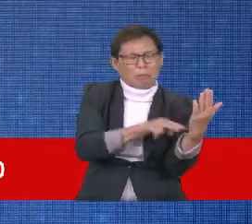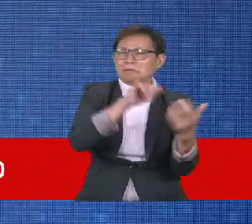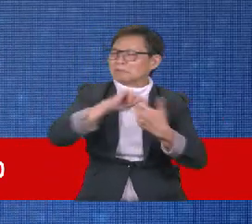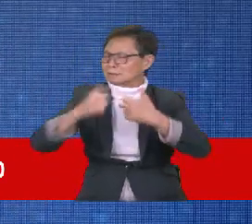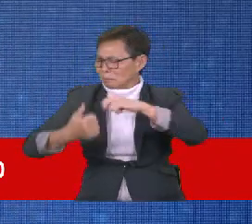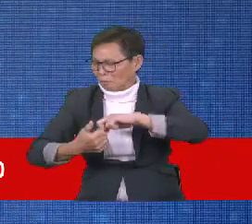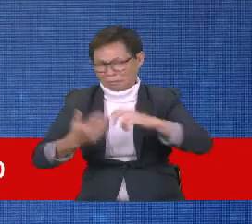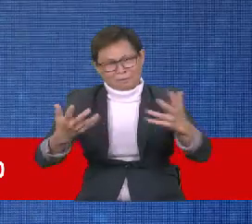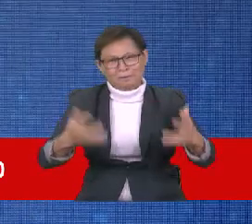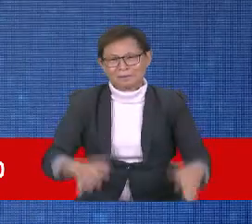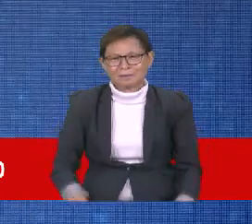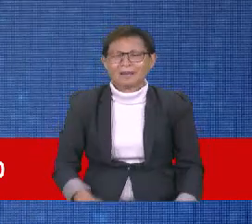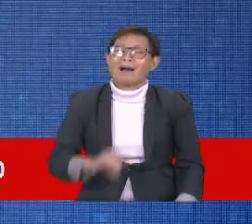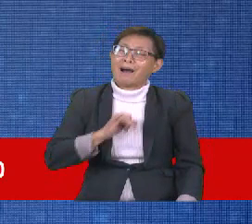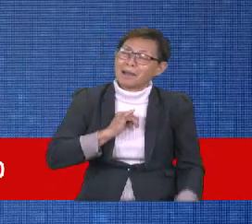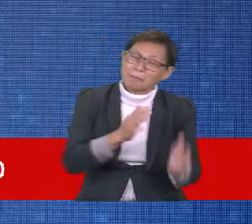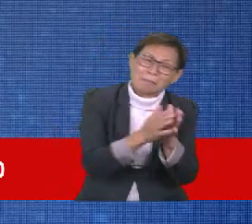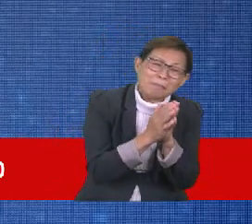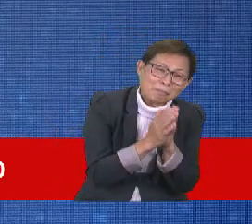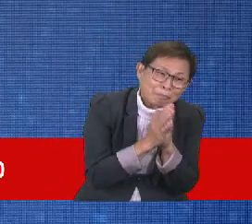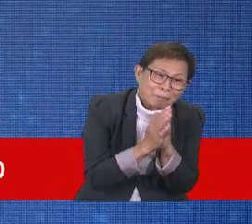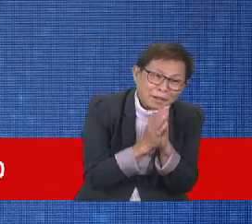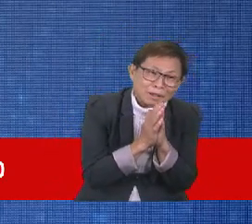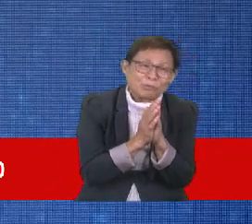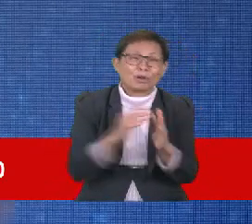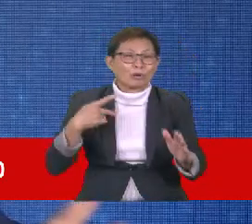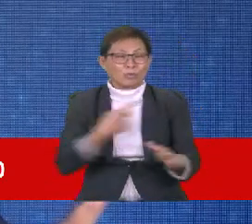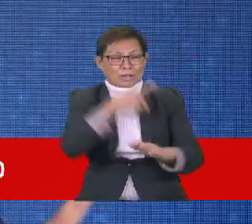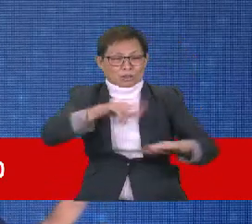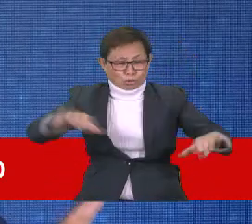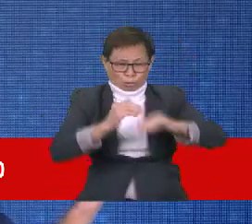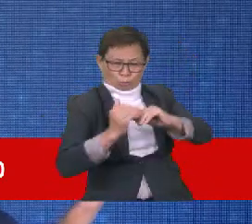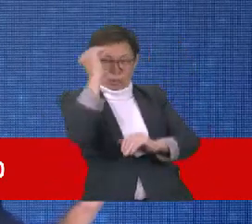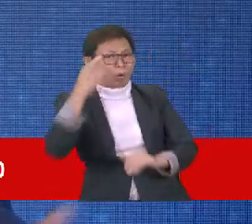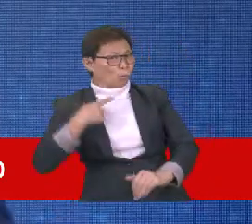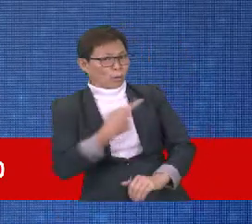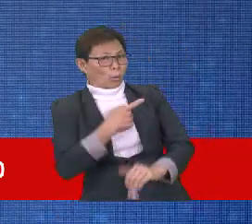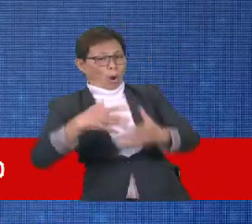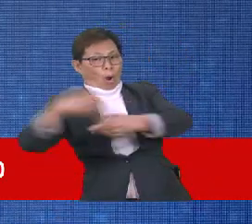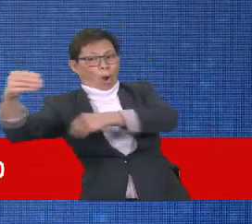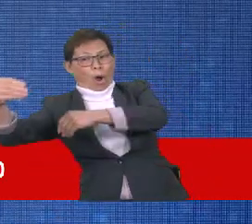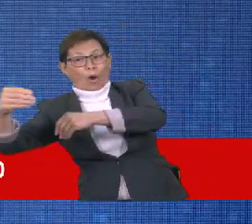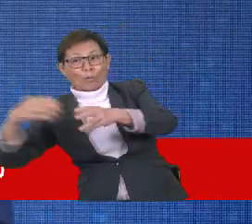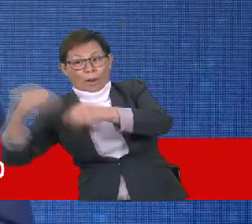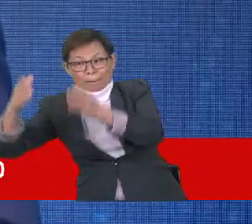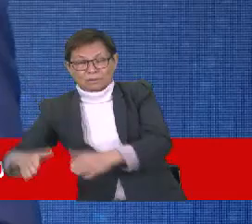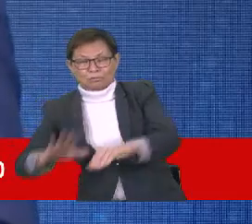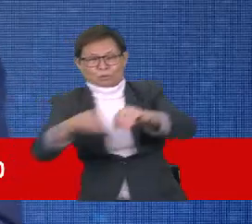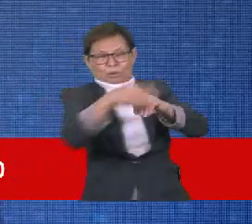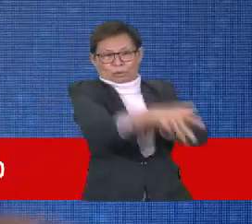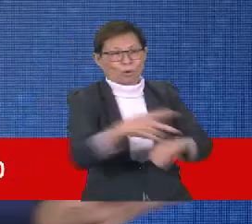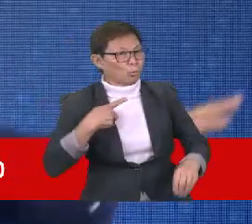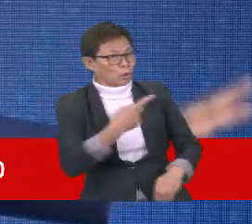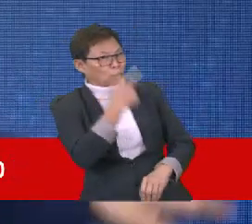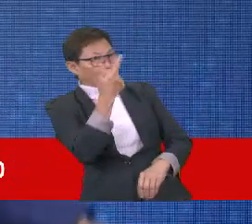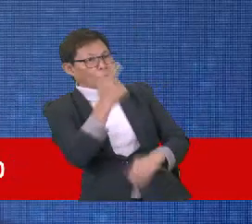Now, just to appeal to them that we have to go beyond. We don't want outsiders to interfere, right? We don't want the United